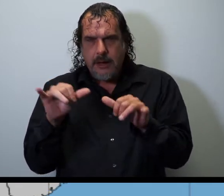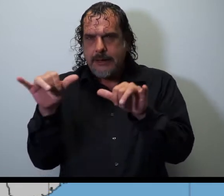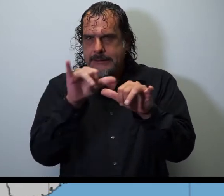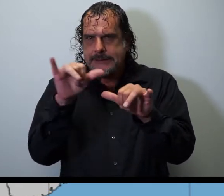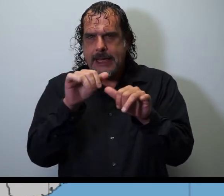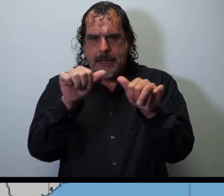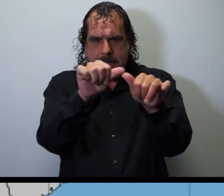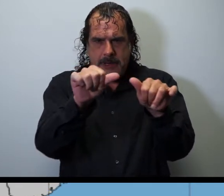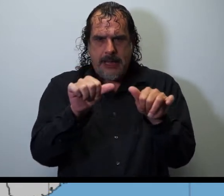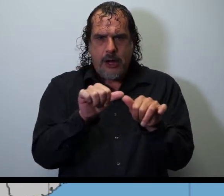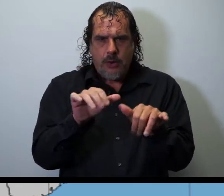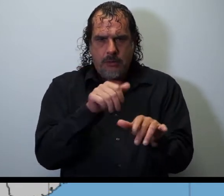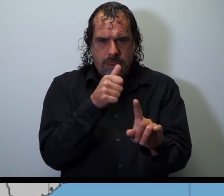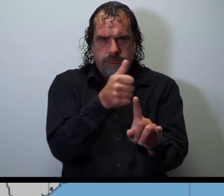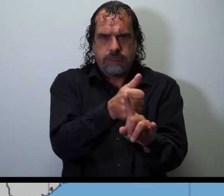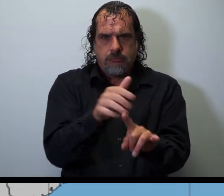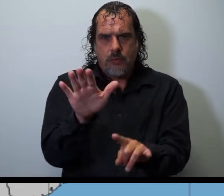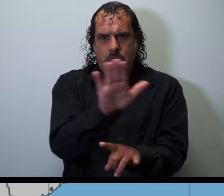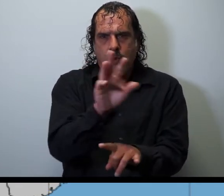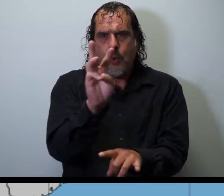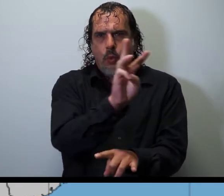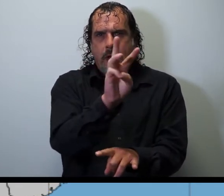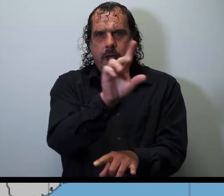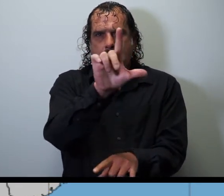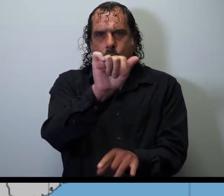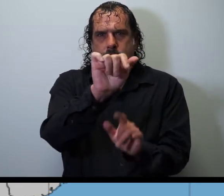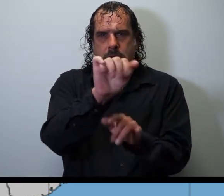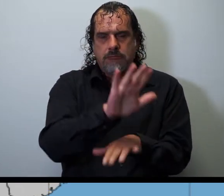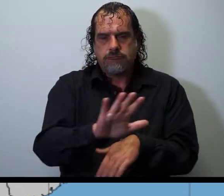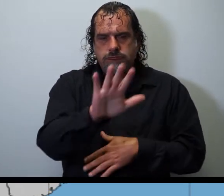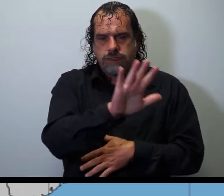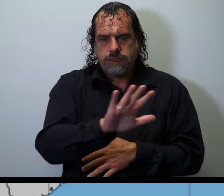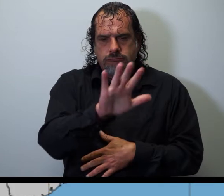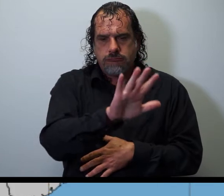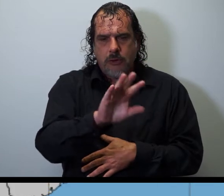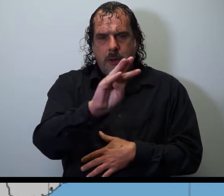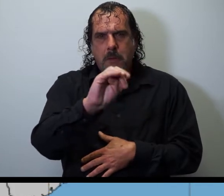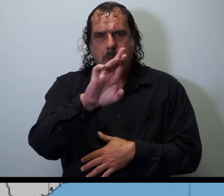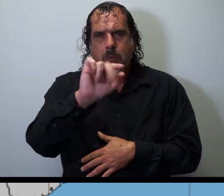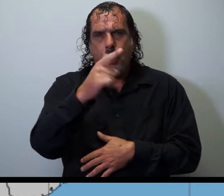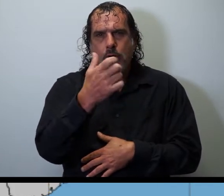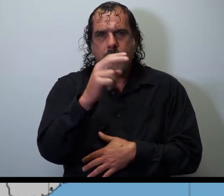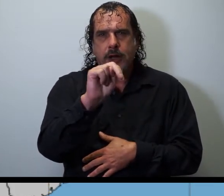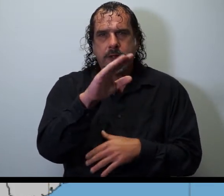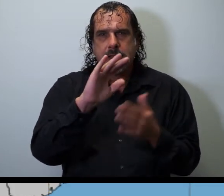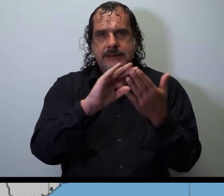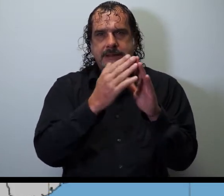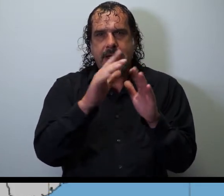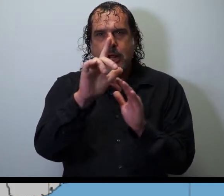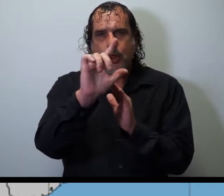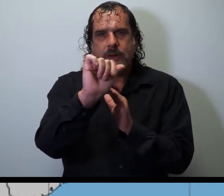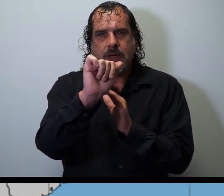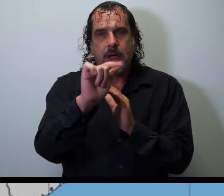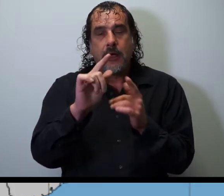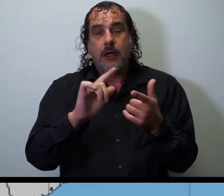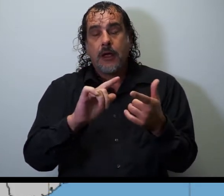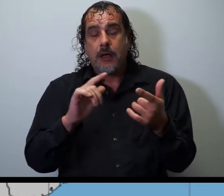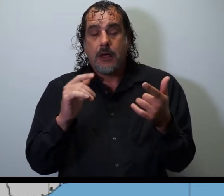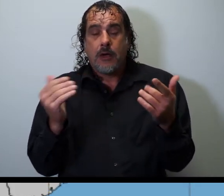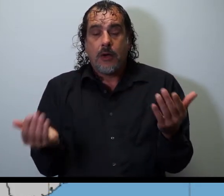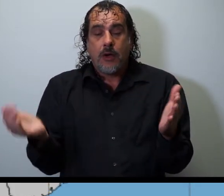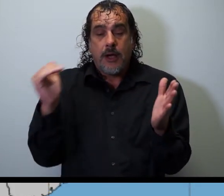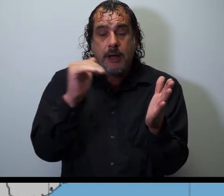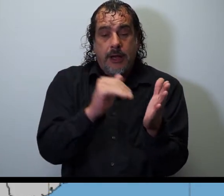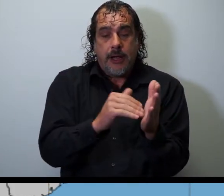location on the western portion of the Louisiana Gulf Coast, somewhere in the vicinity of Morgan City, Louisiana. So